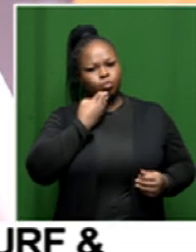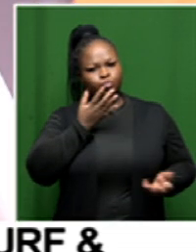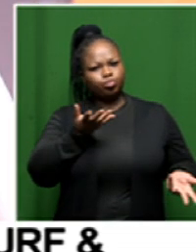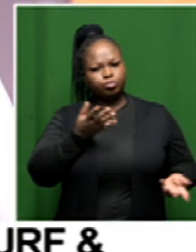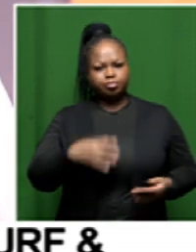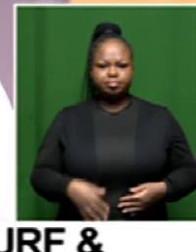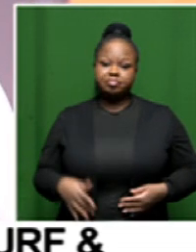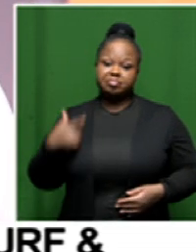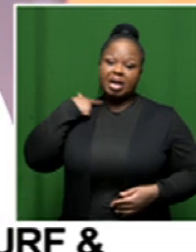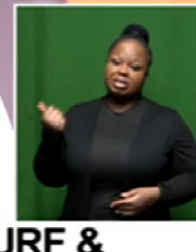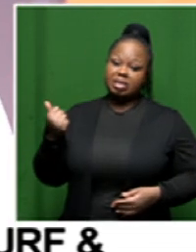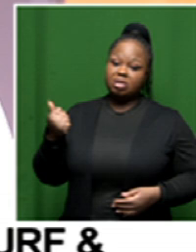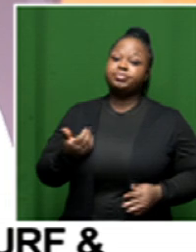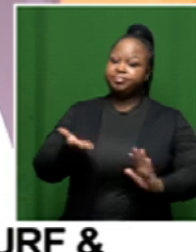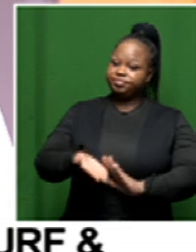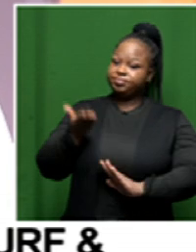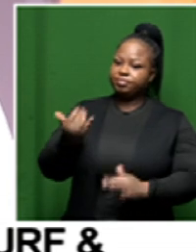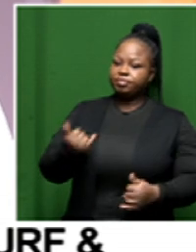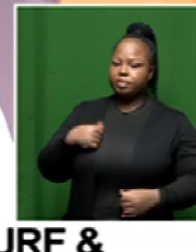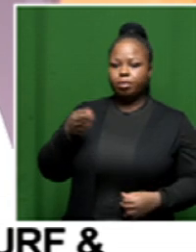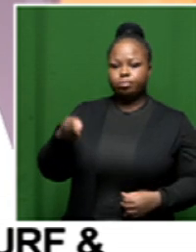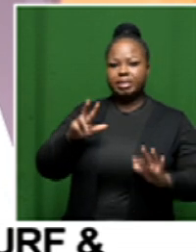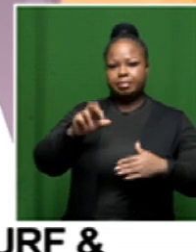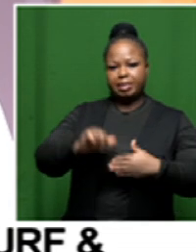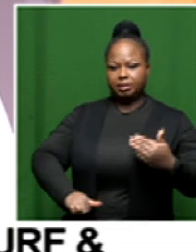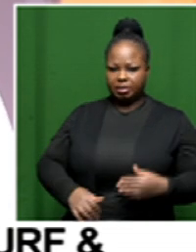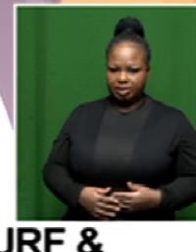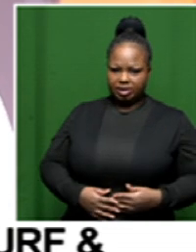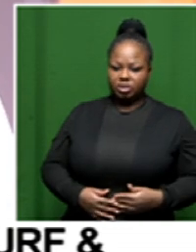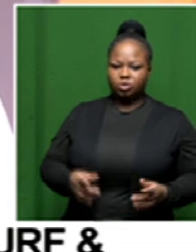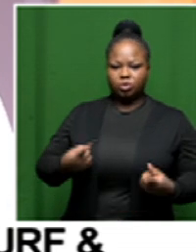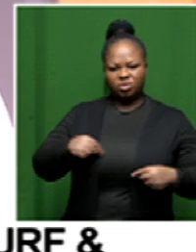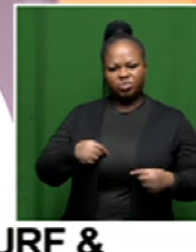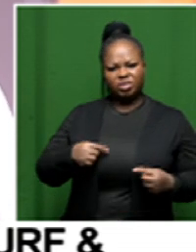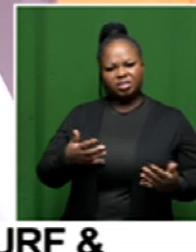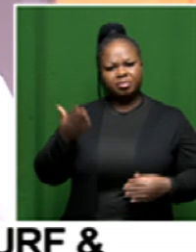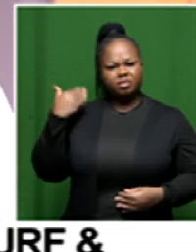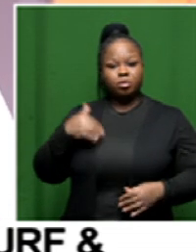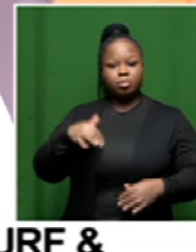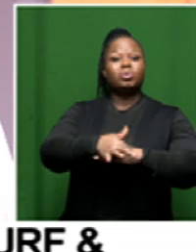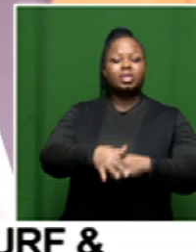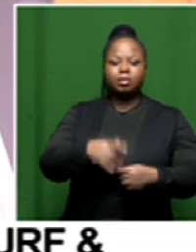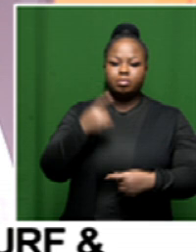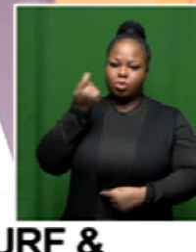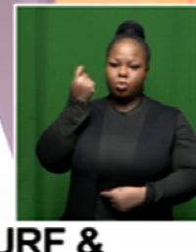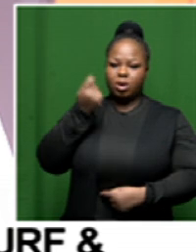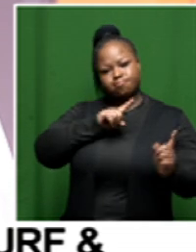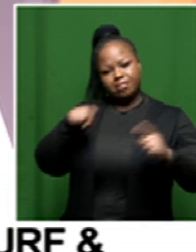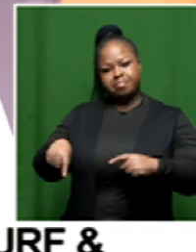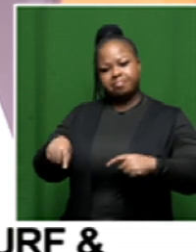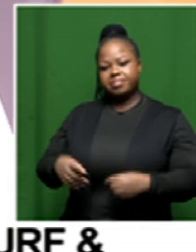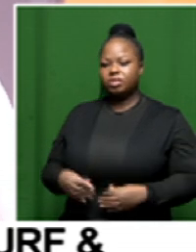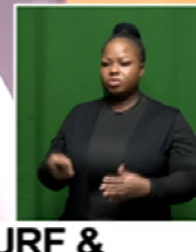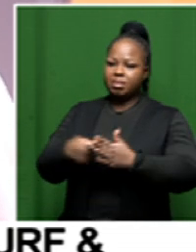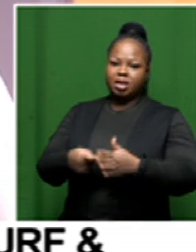fact, Alexandra is actually coming up. I mean, I've been there for about 8 months. We used to get people from outside, even Polokwane. They would come down.